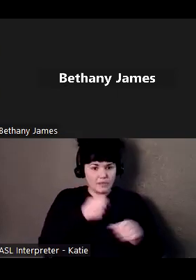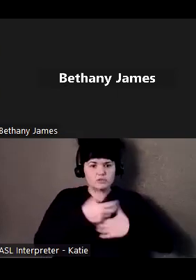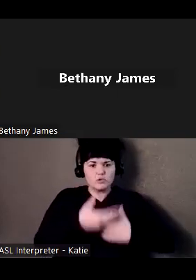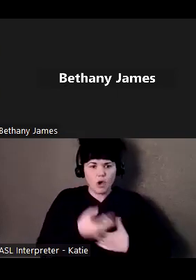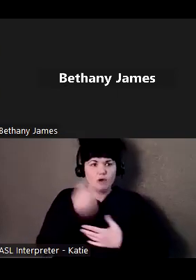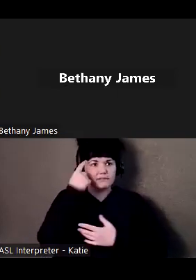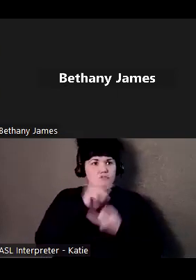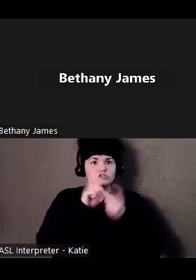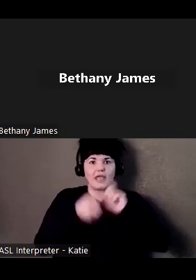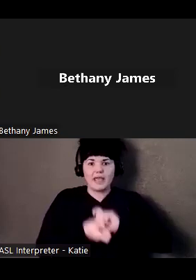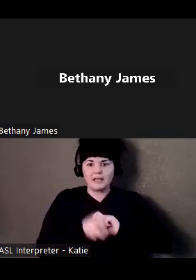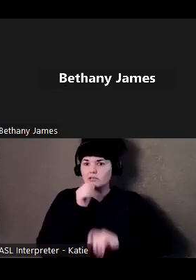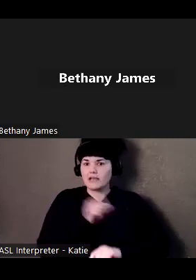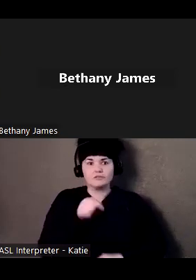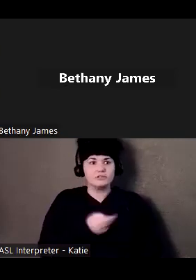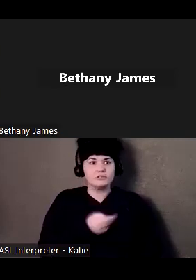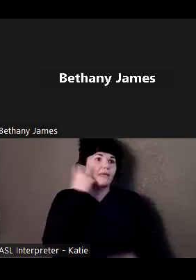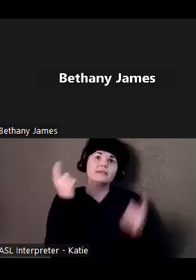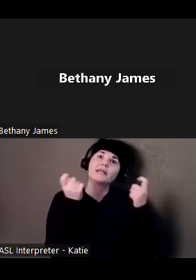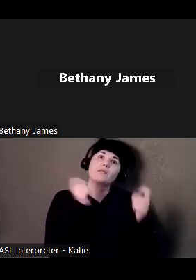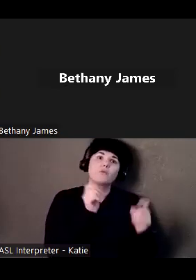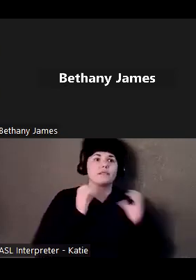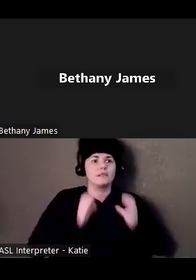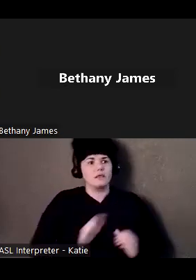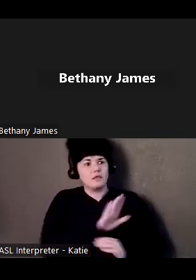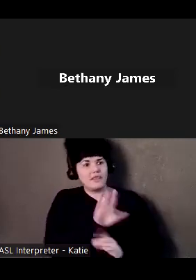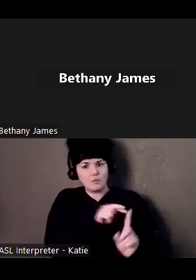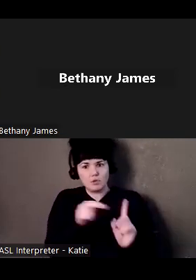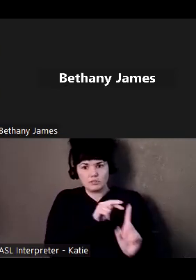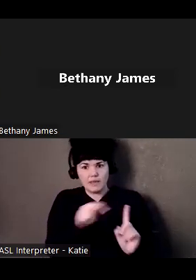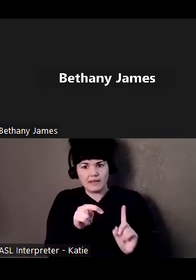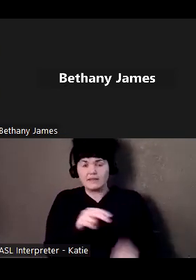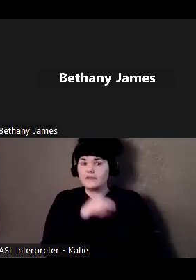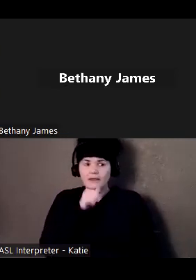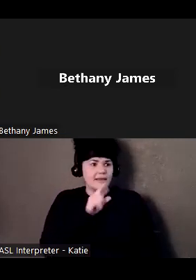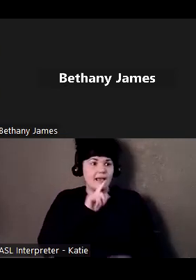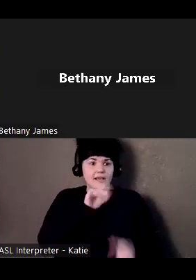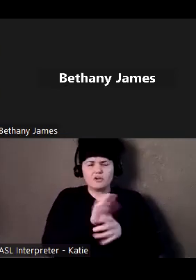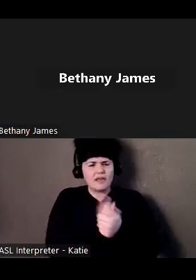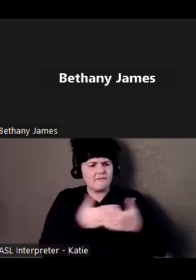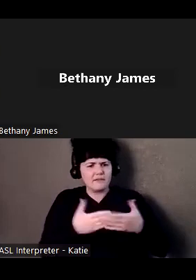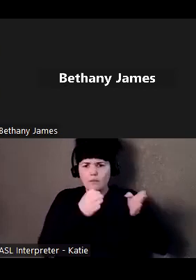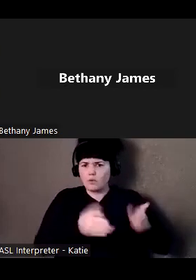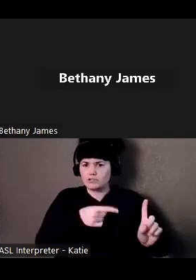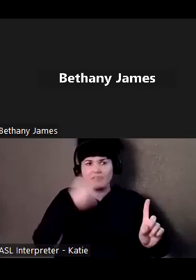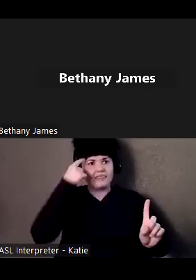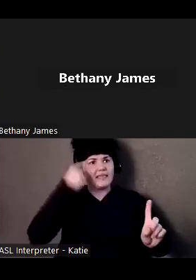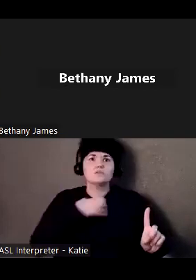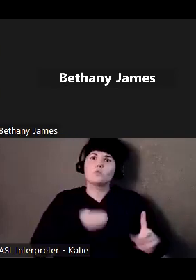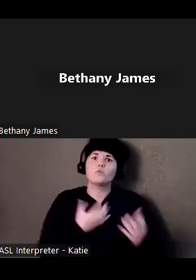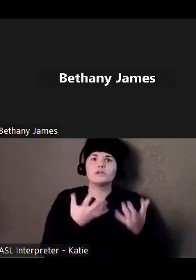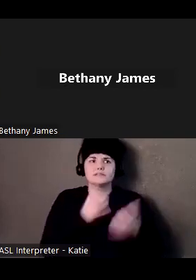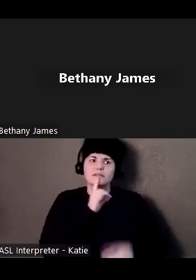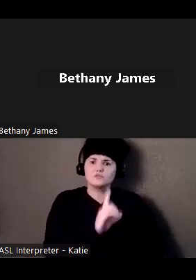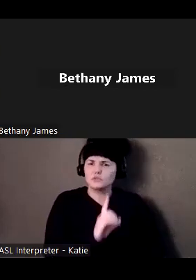blindly celebrate the patient's perspective, nor should we confirm that everything the individual thinks or wishes is literally